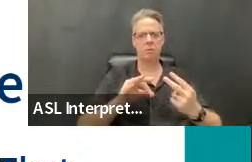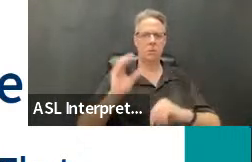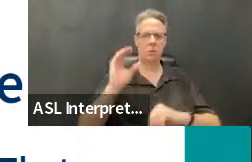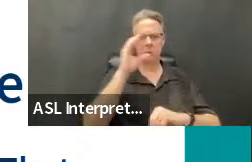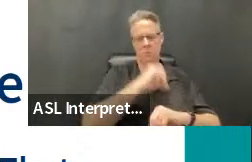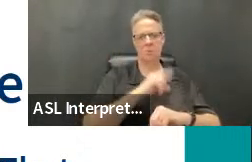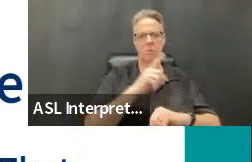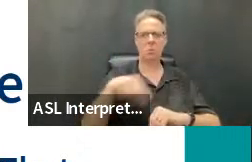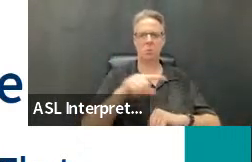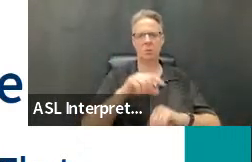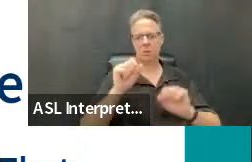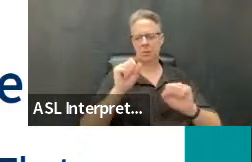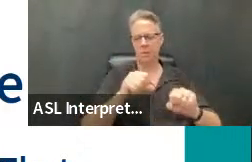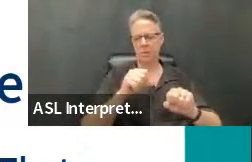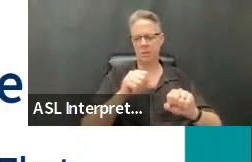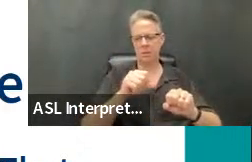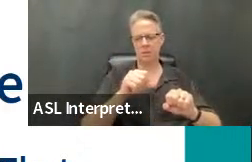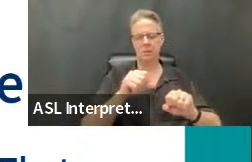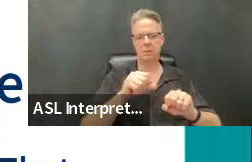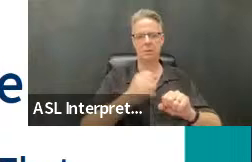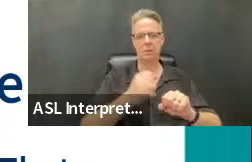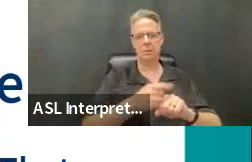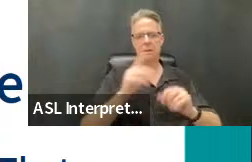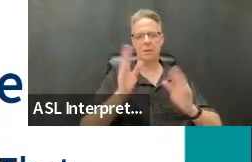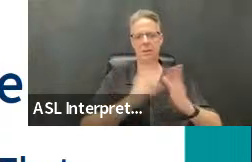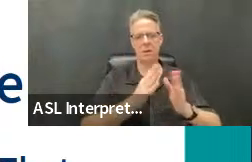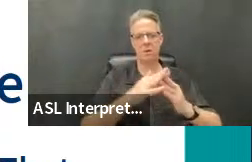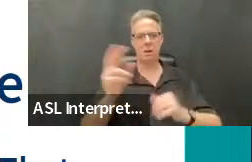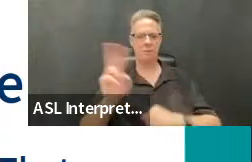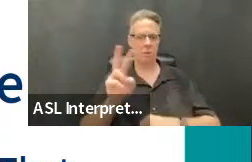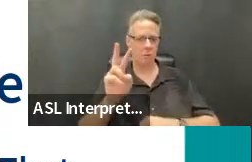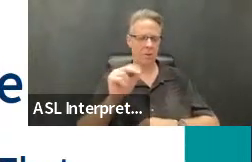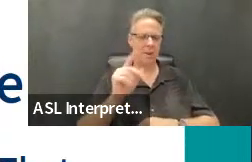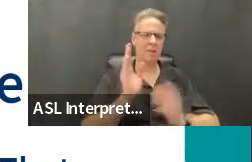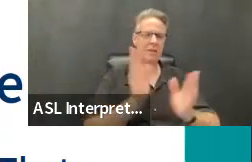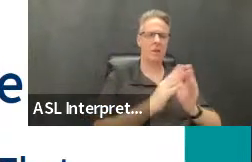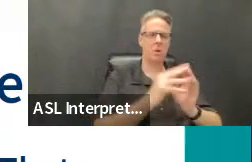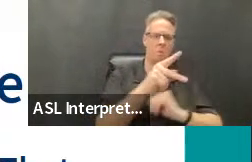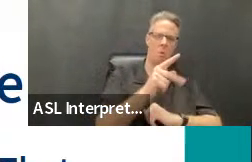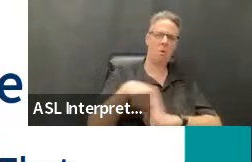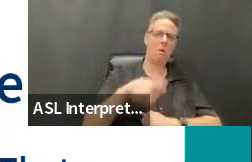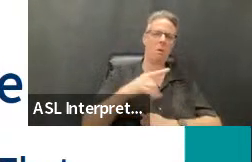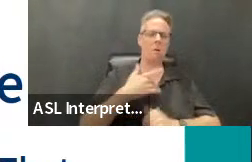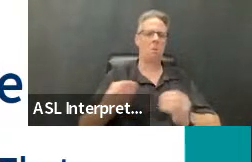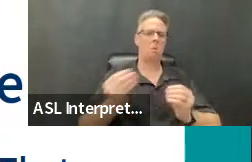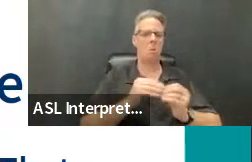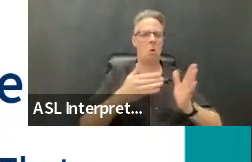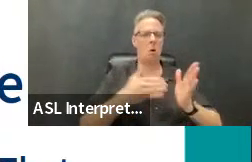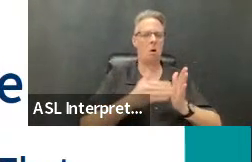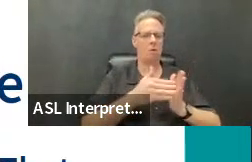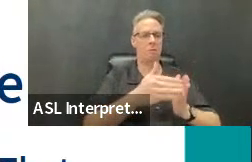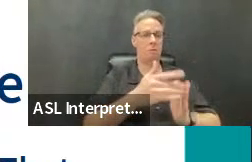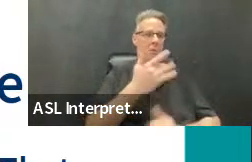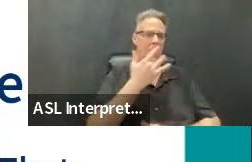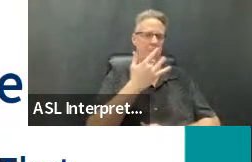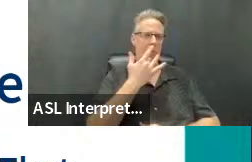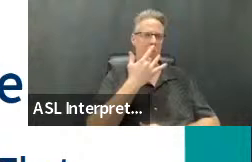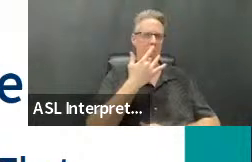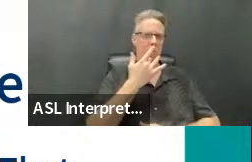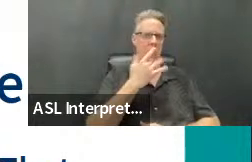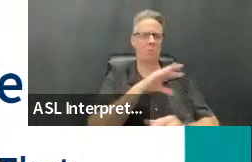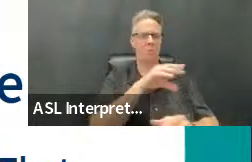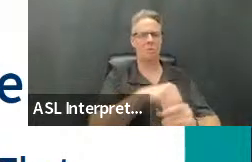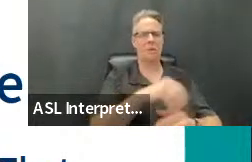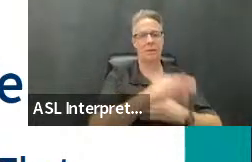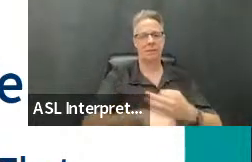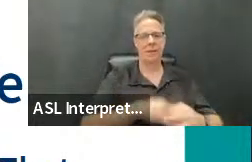assumed that folks can take a bus between downtown Vancouver and downtown Portland, and folks are more often attracted to that option as opposed to